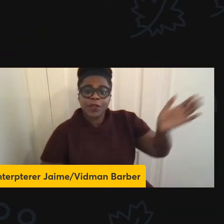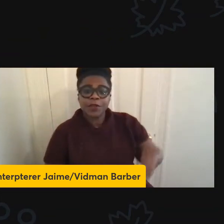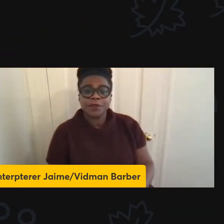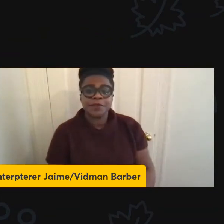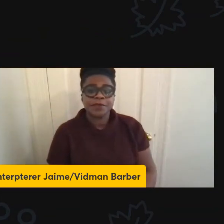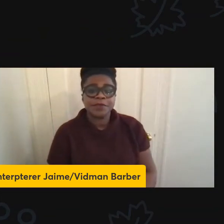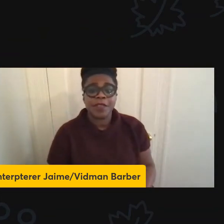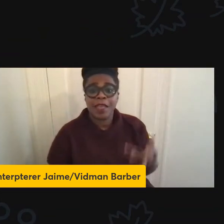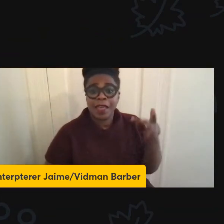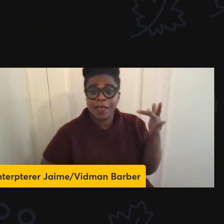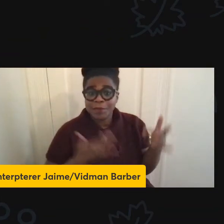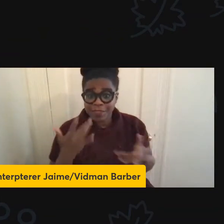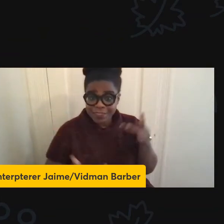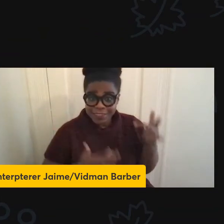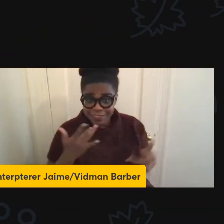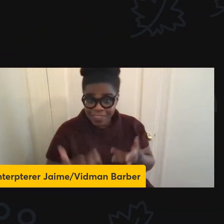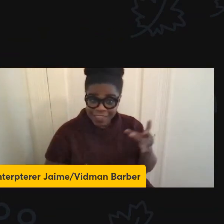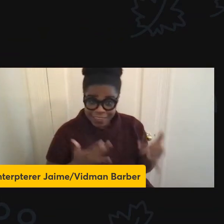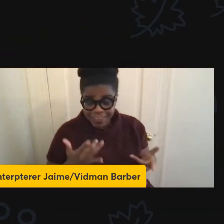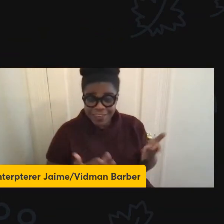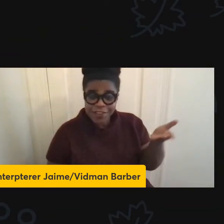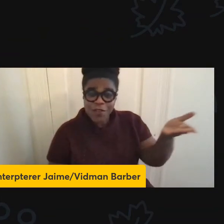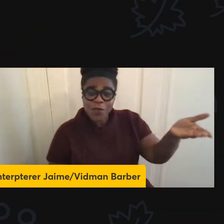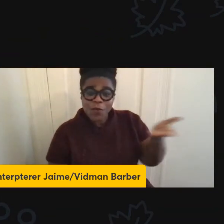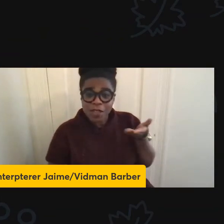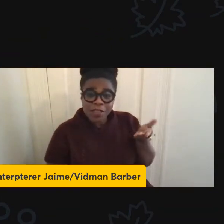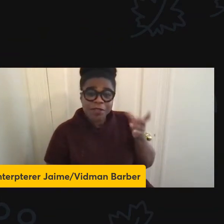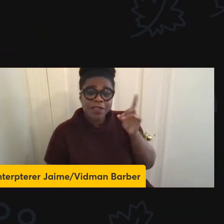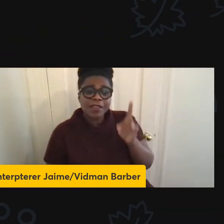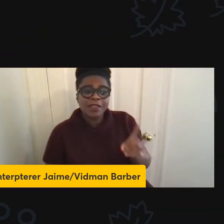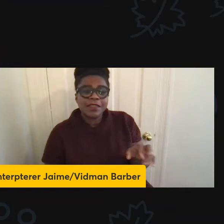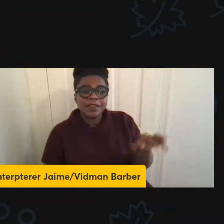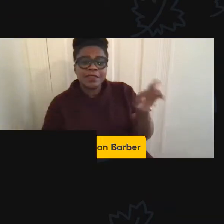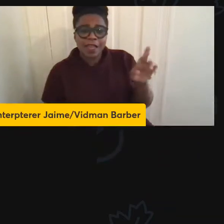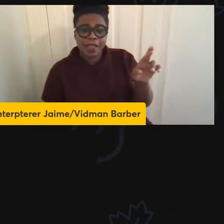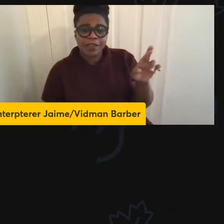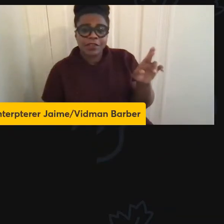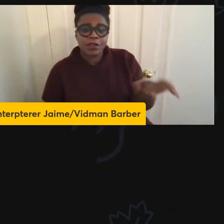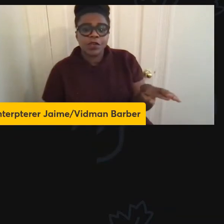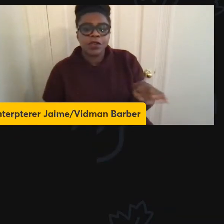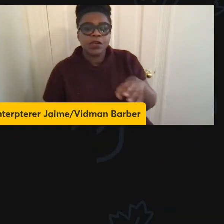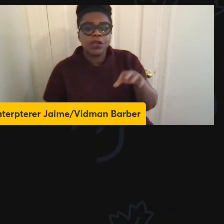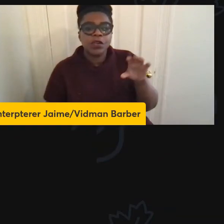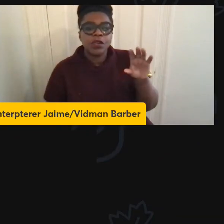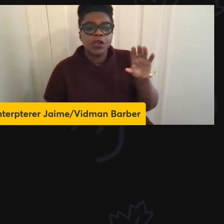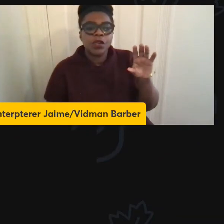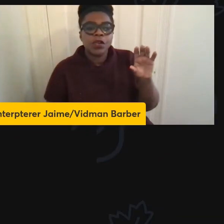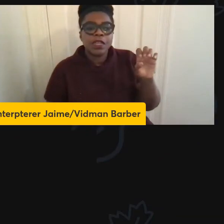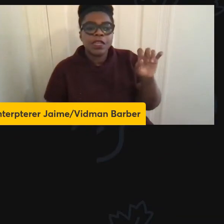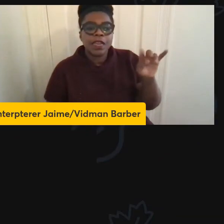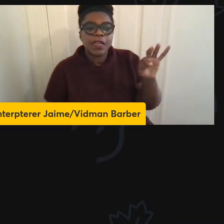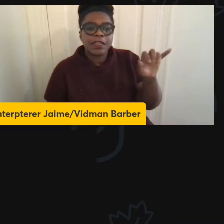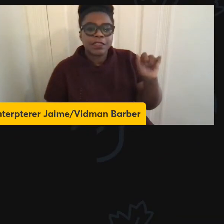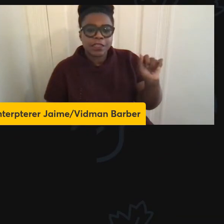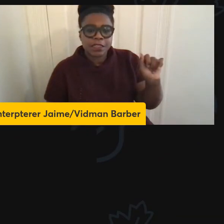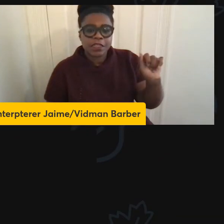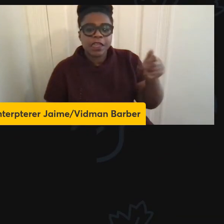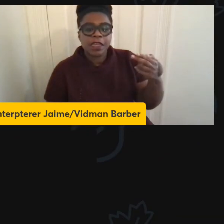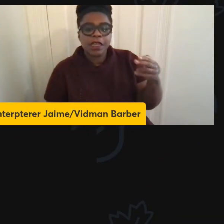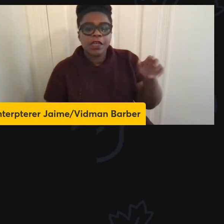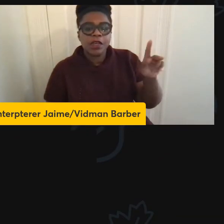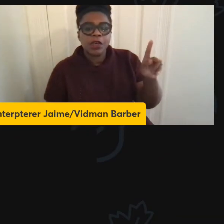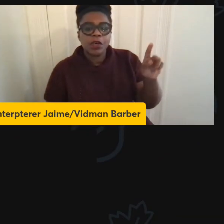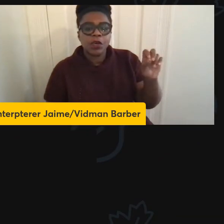I am excited to welcome Dr. Oladipo Kolawole. And so Dr.